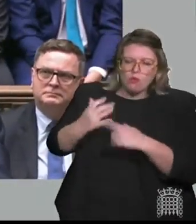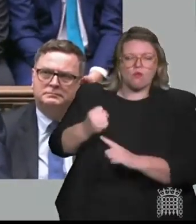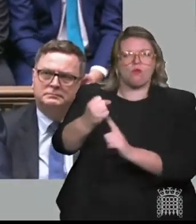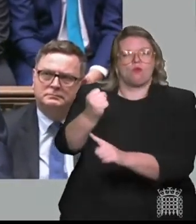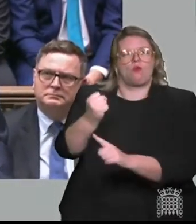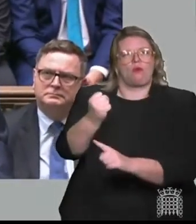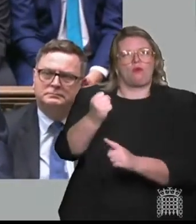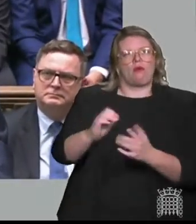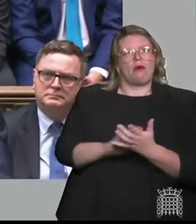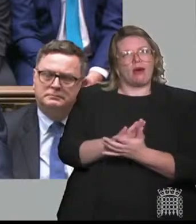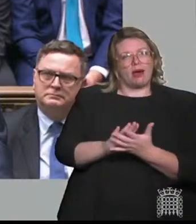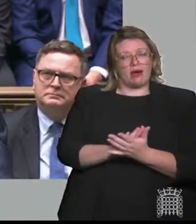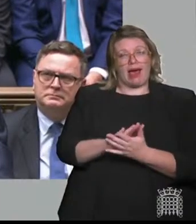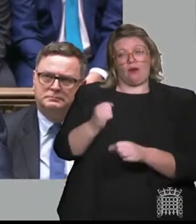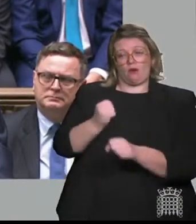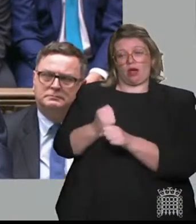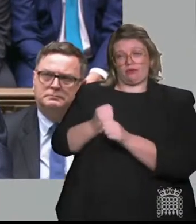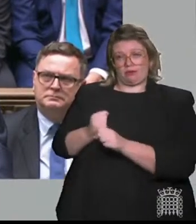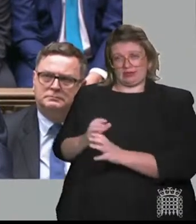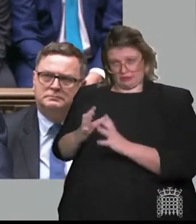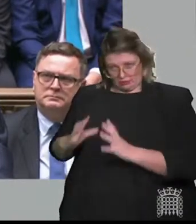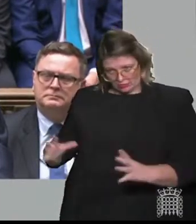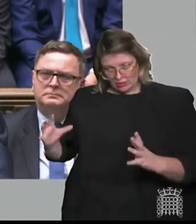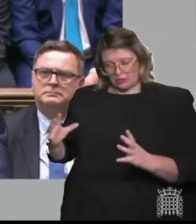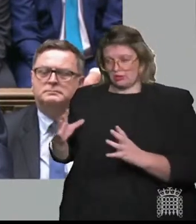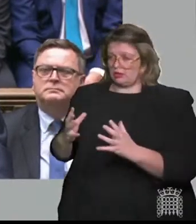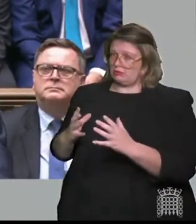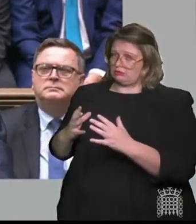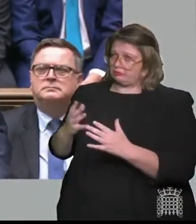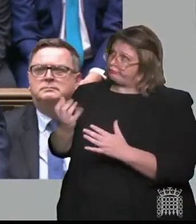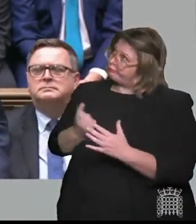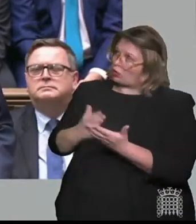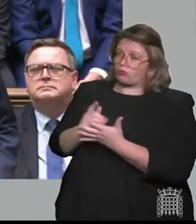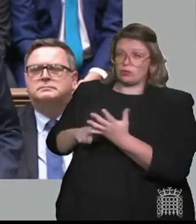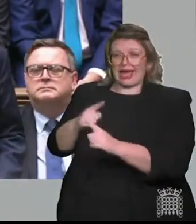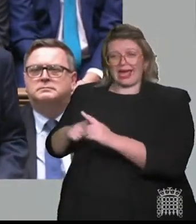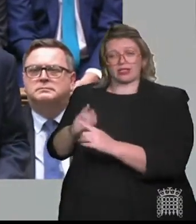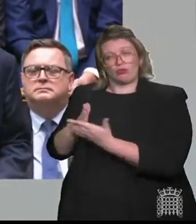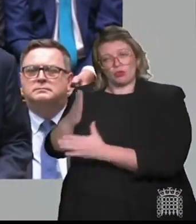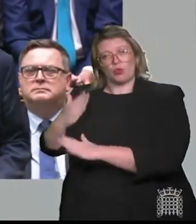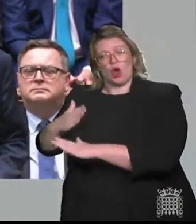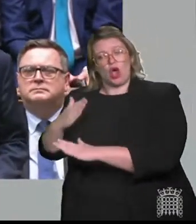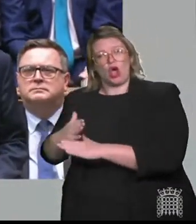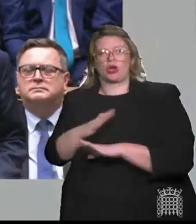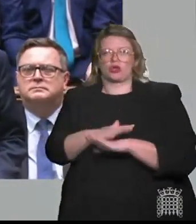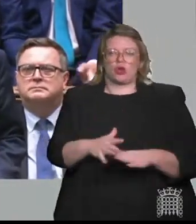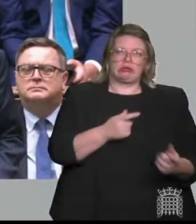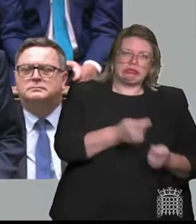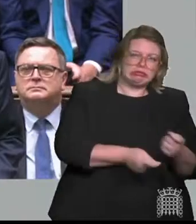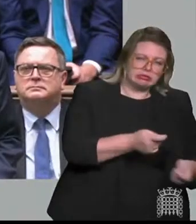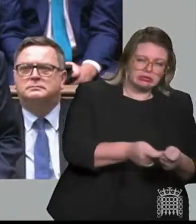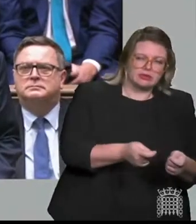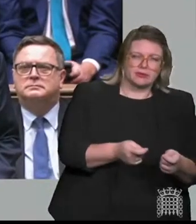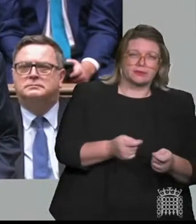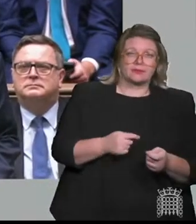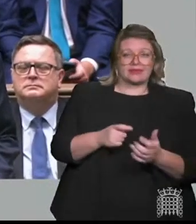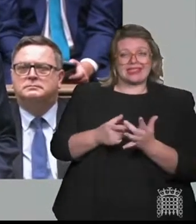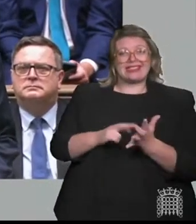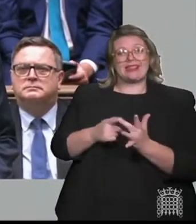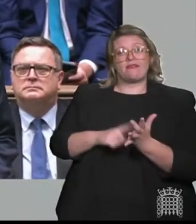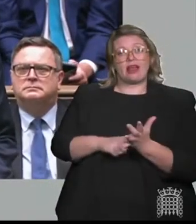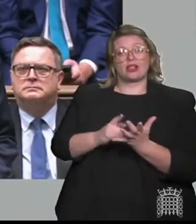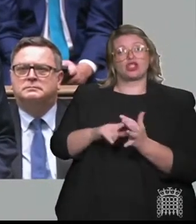of our state starts to reduce as a proportion of GDP. I've already announced plans to cap and reduce the size of the civil service